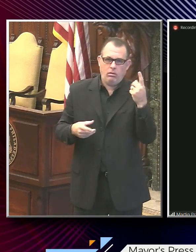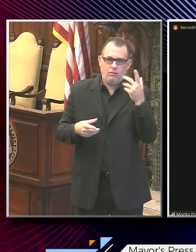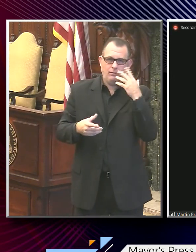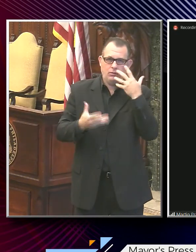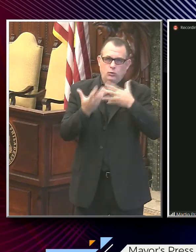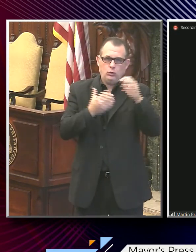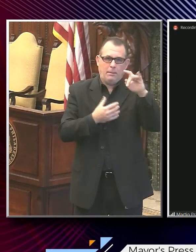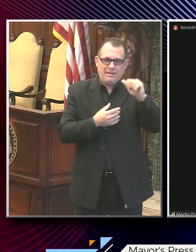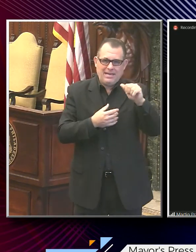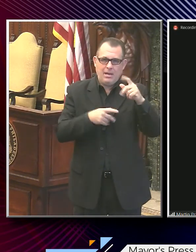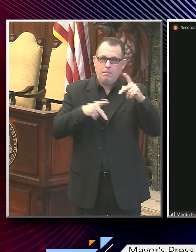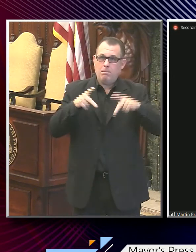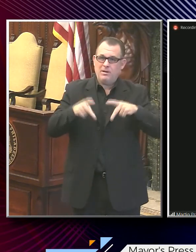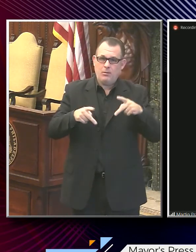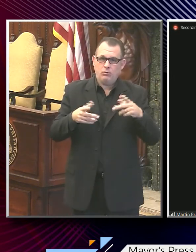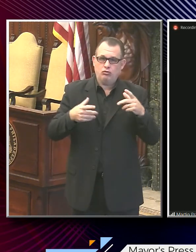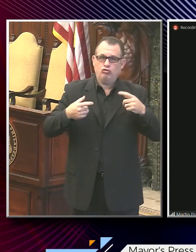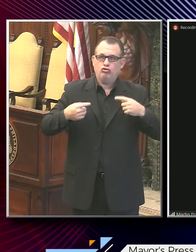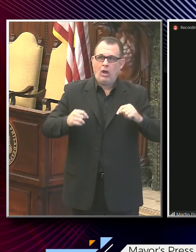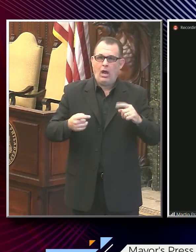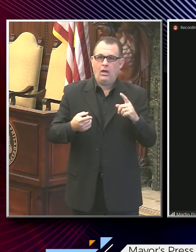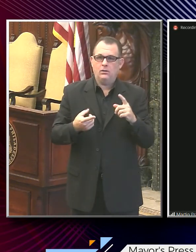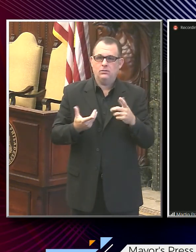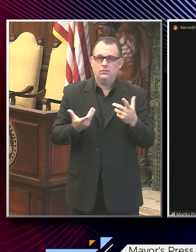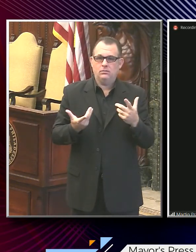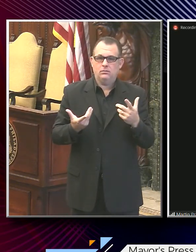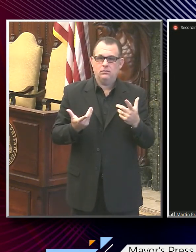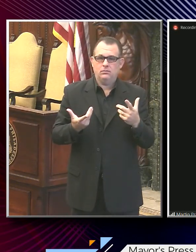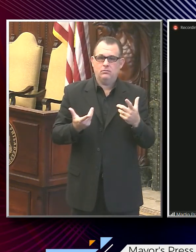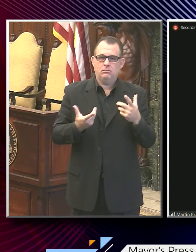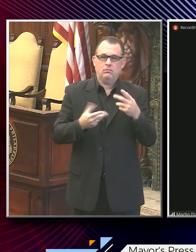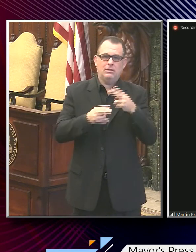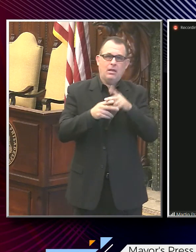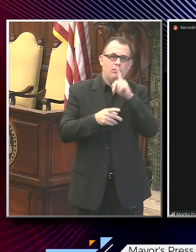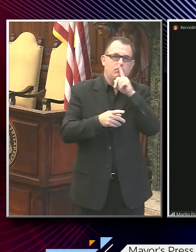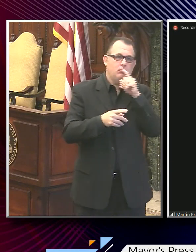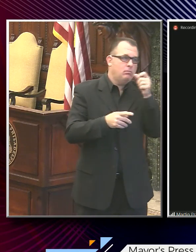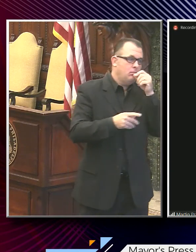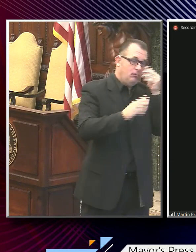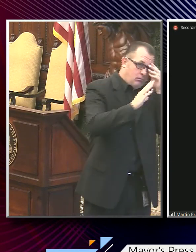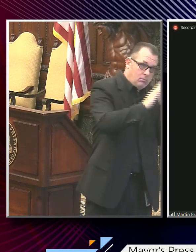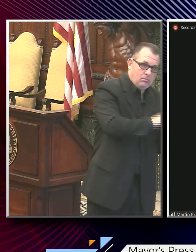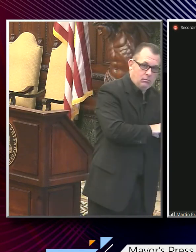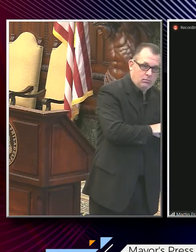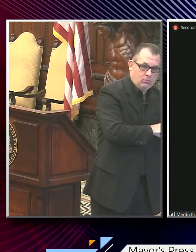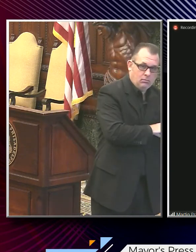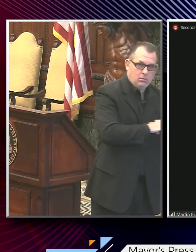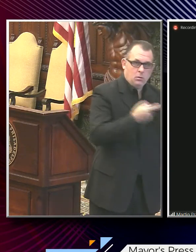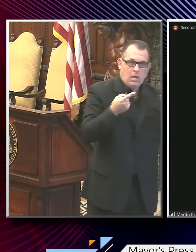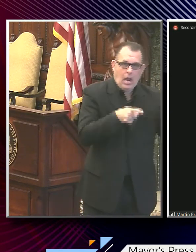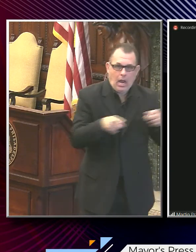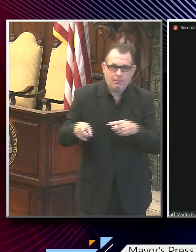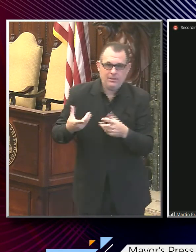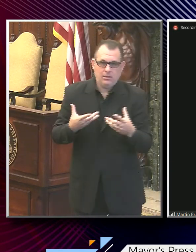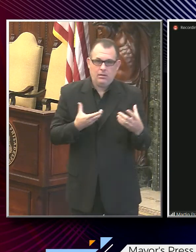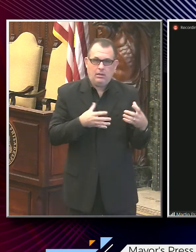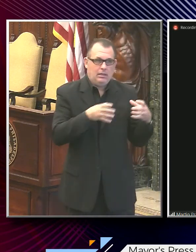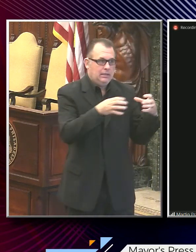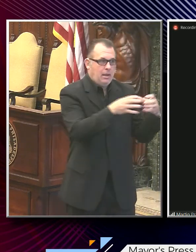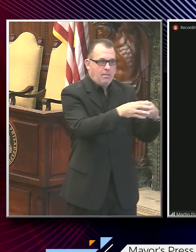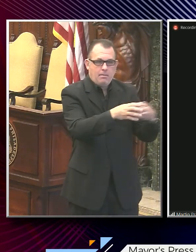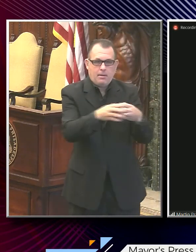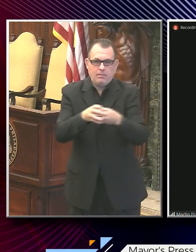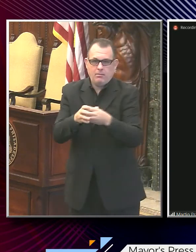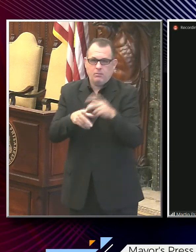people that have tried to do anonymous tips and actually pay people for tips. And as I saw that, I was thinking, well, what is the city thinking about